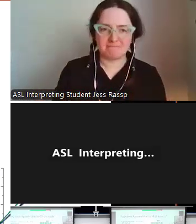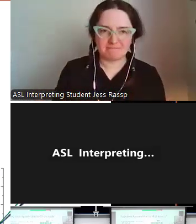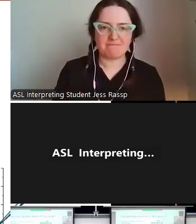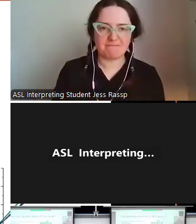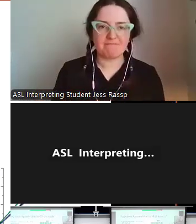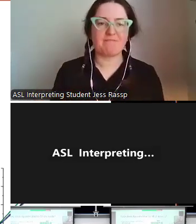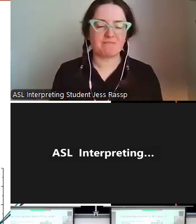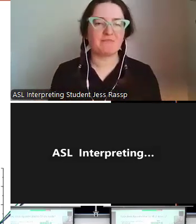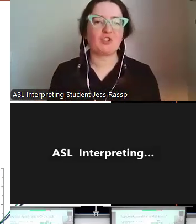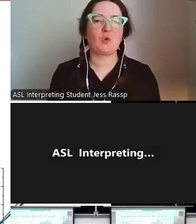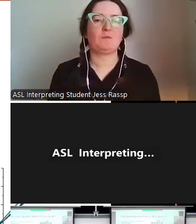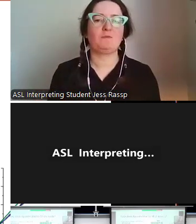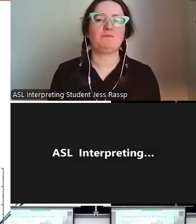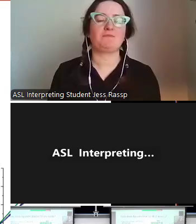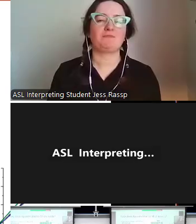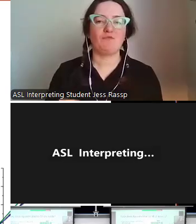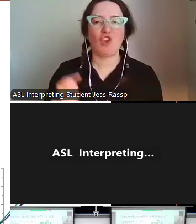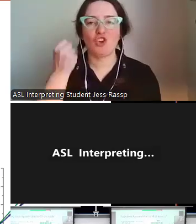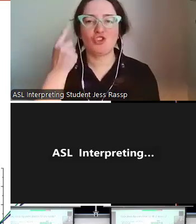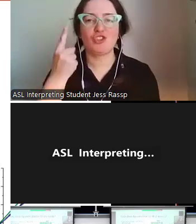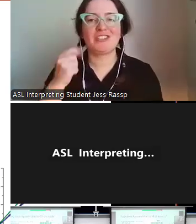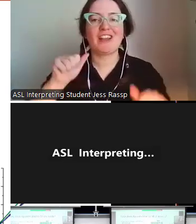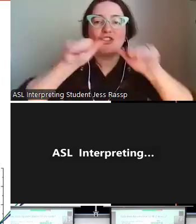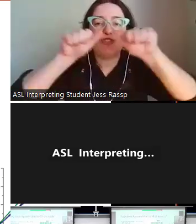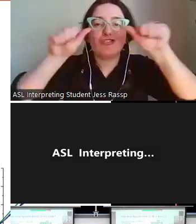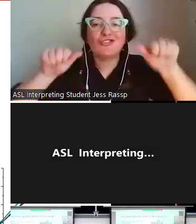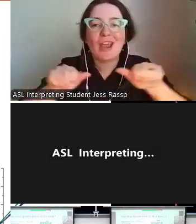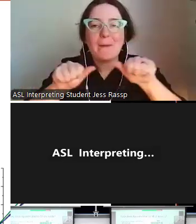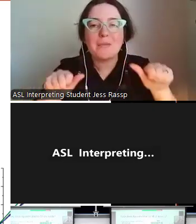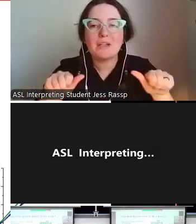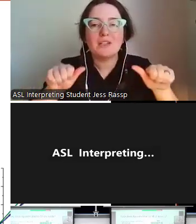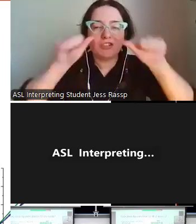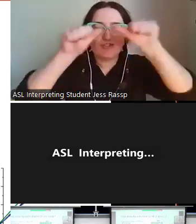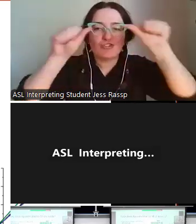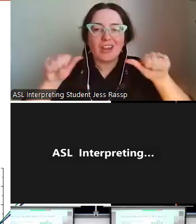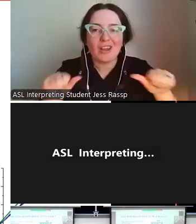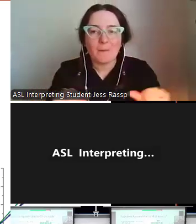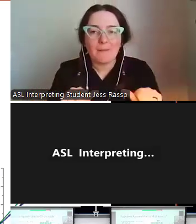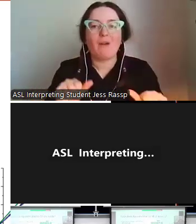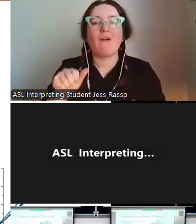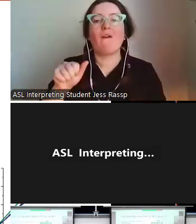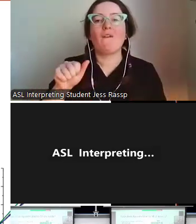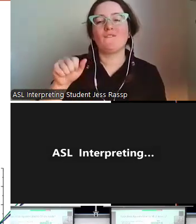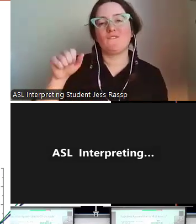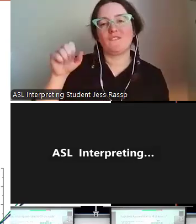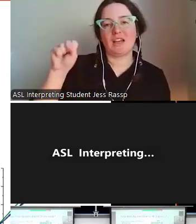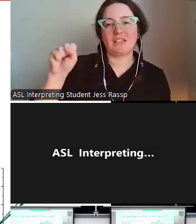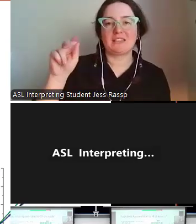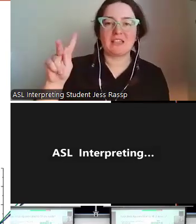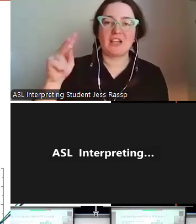find out the shape of this SK2, human SK2, you have to get it to